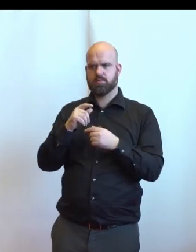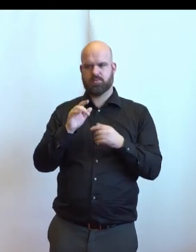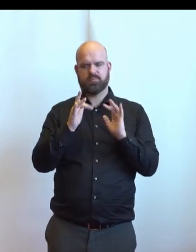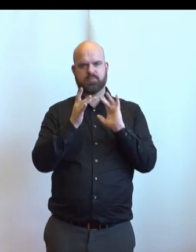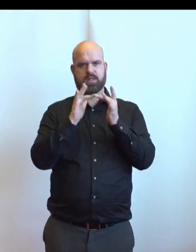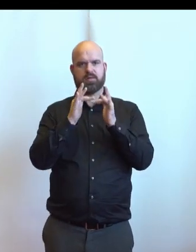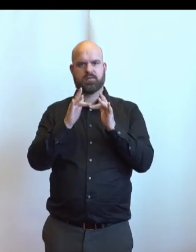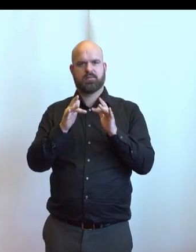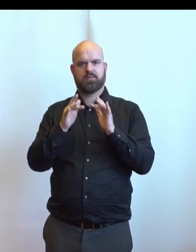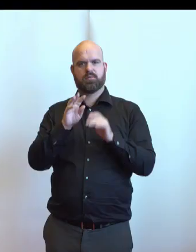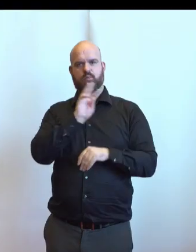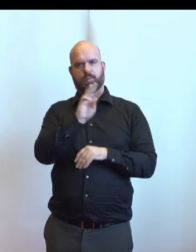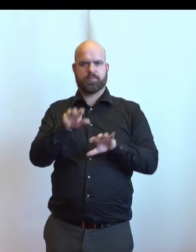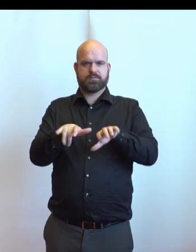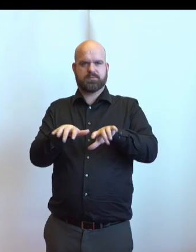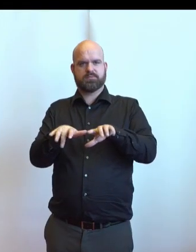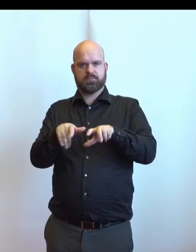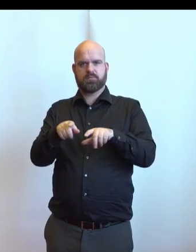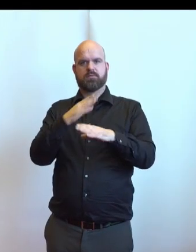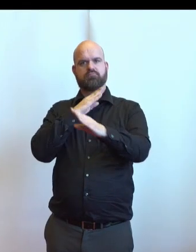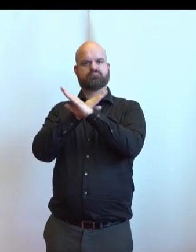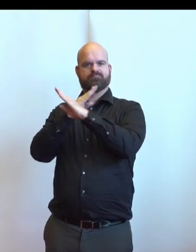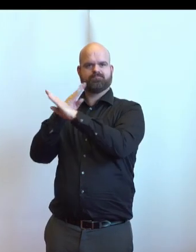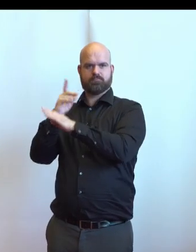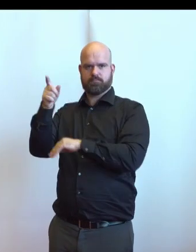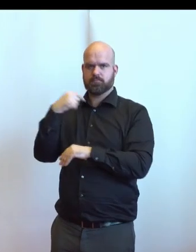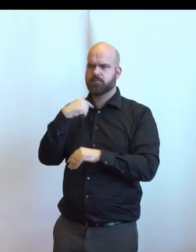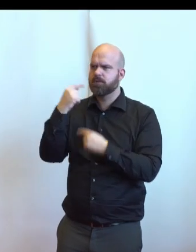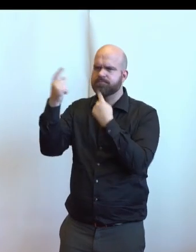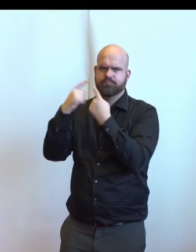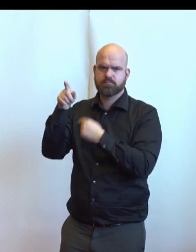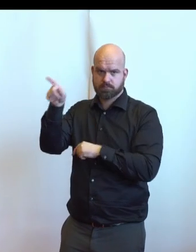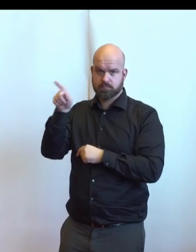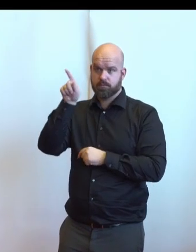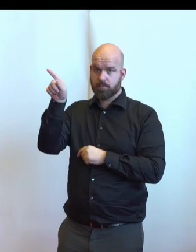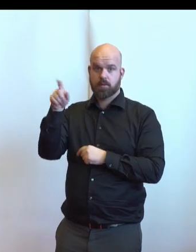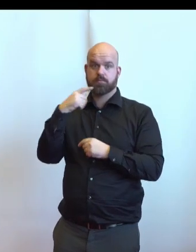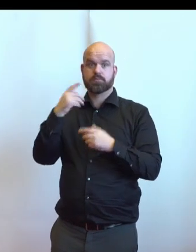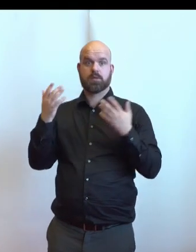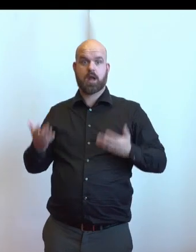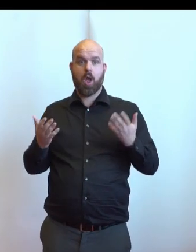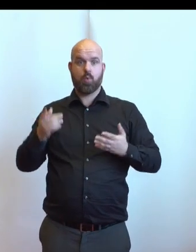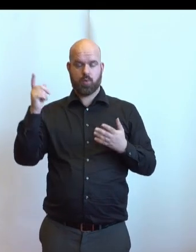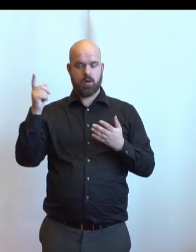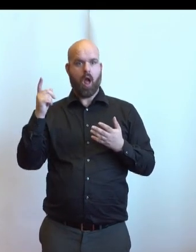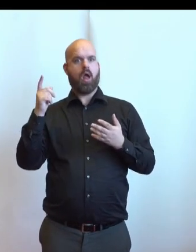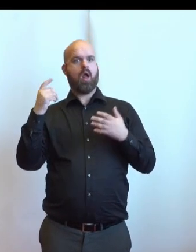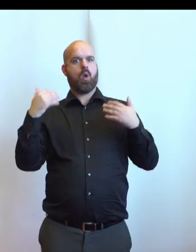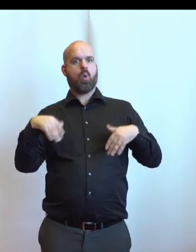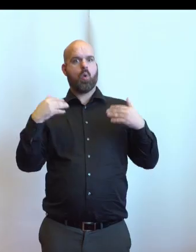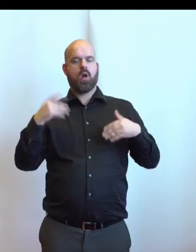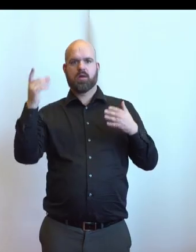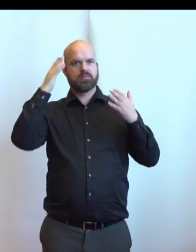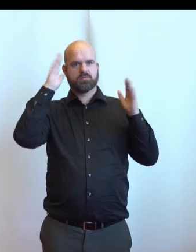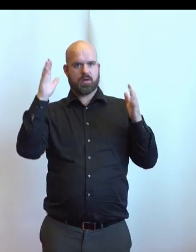we ran some war games. The number of people who were on the spectrum was amazing, we never thought about it. We need to talk to HR. It's like, come and talk to us first before you go and